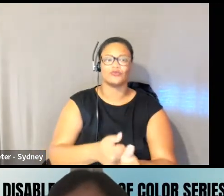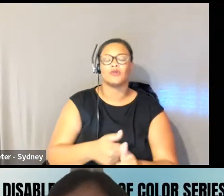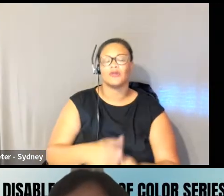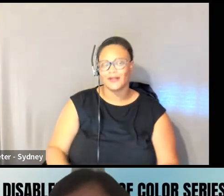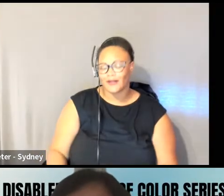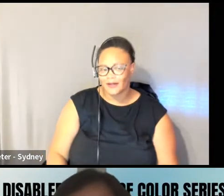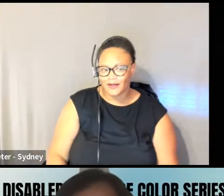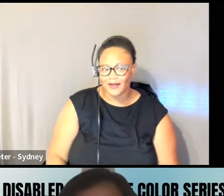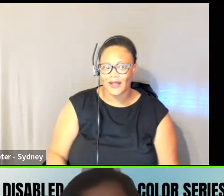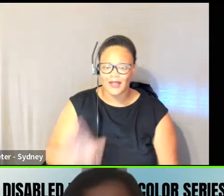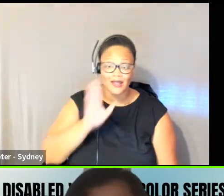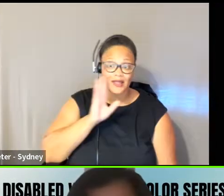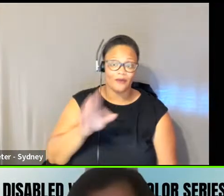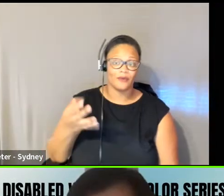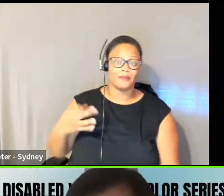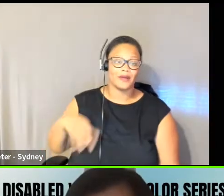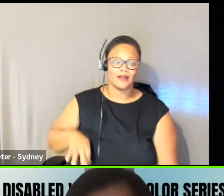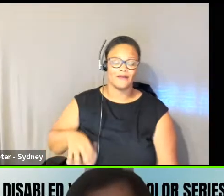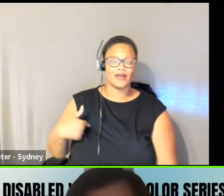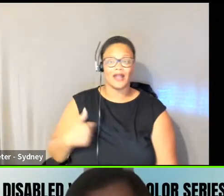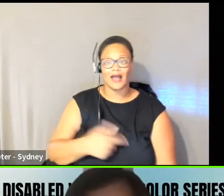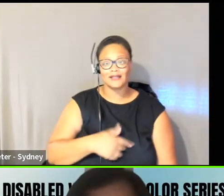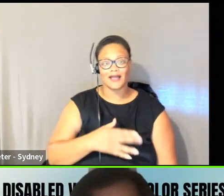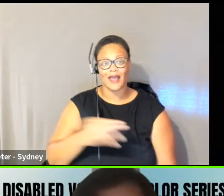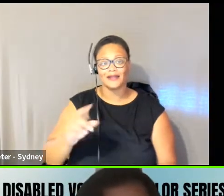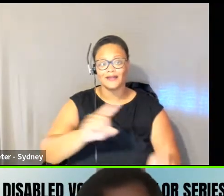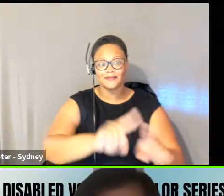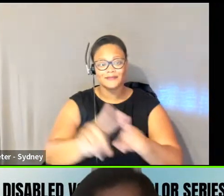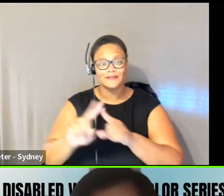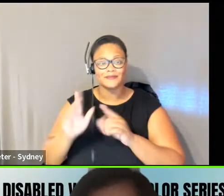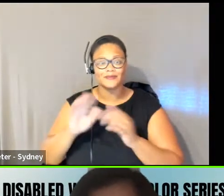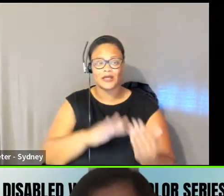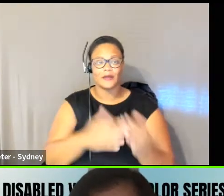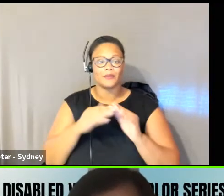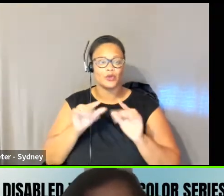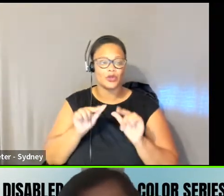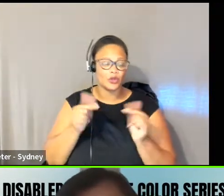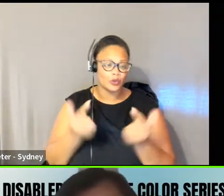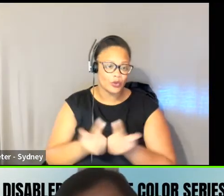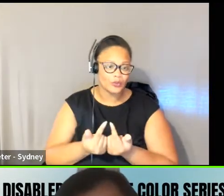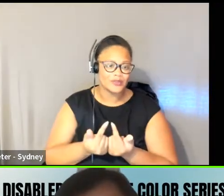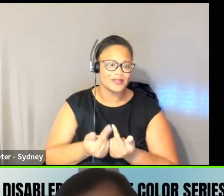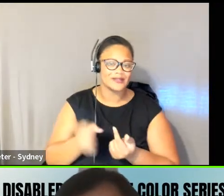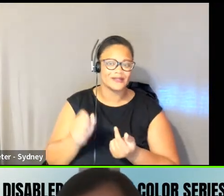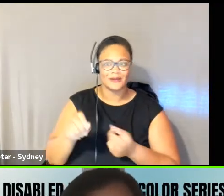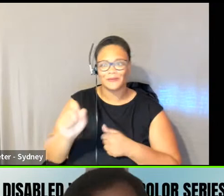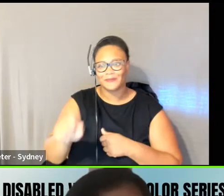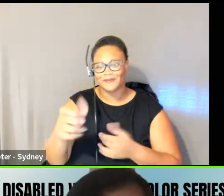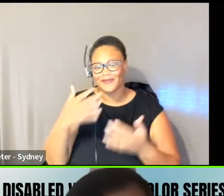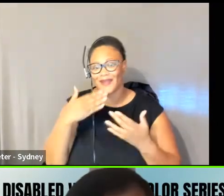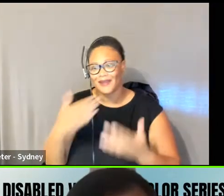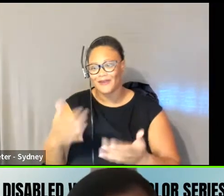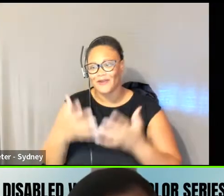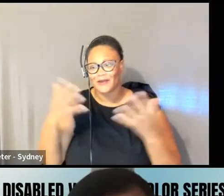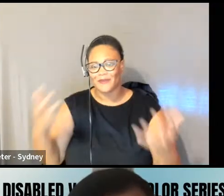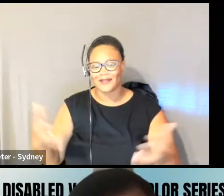benefit us and like the different community groups and identities that we represent. So yeah, thank you very much for